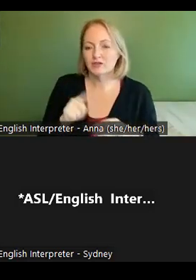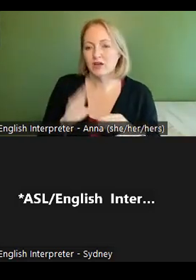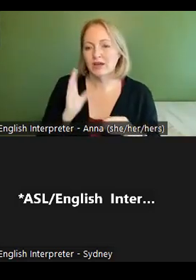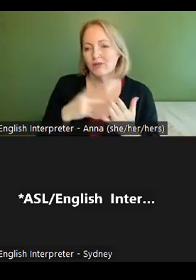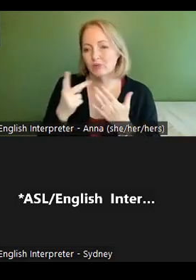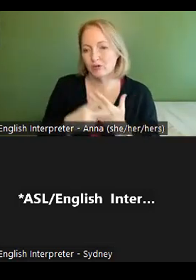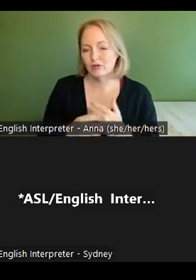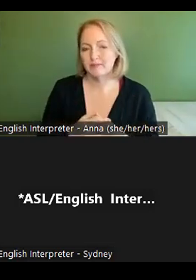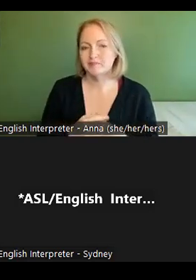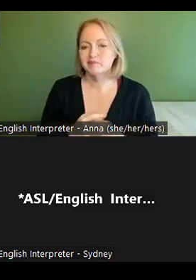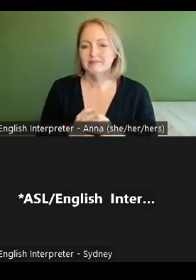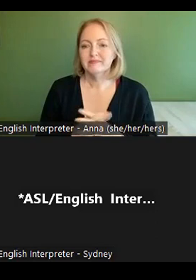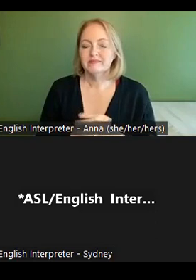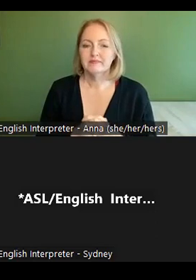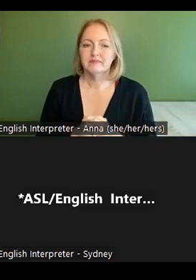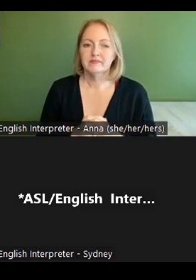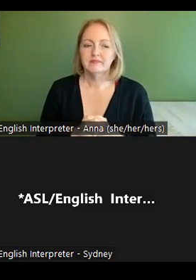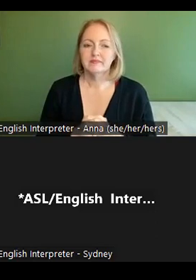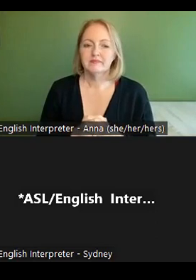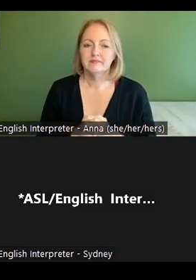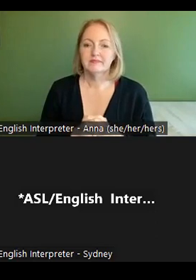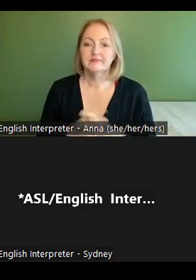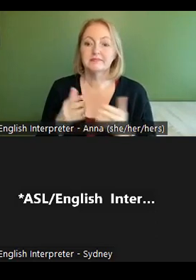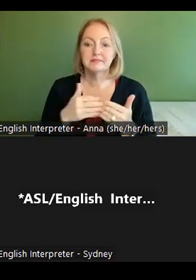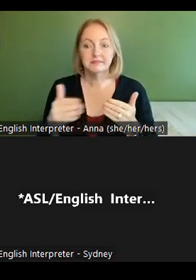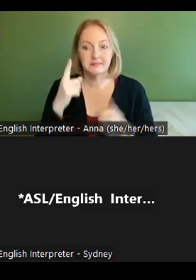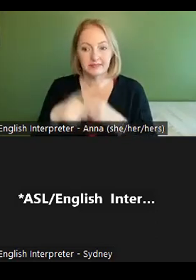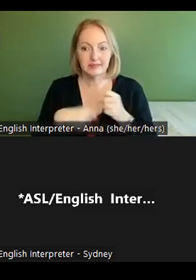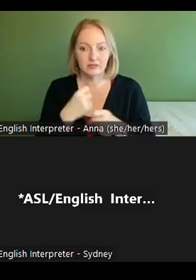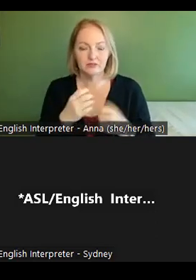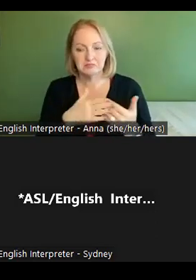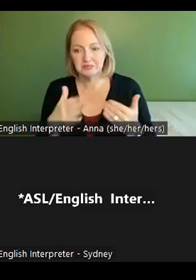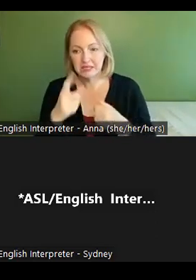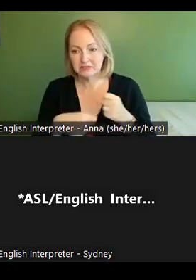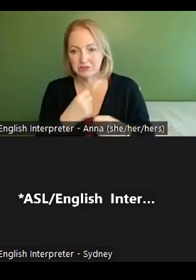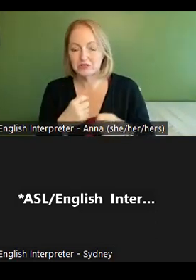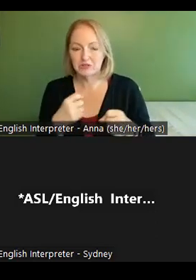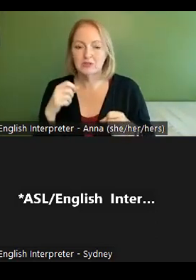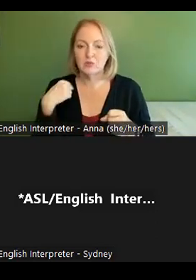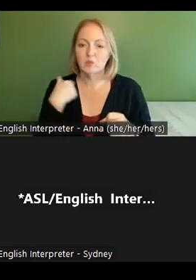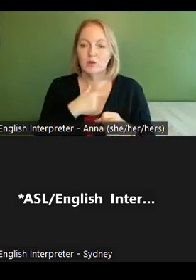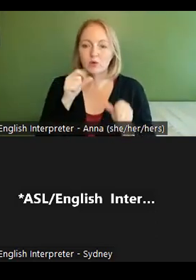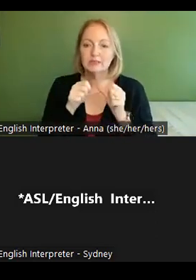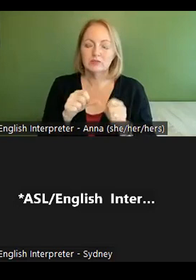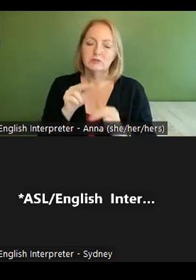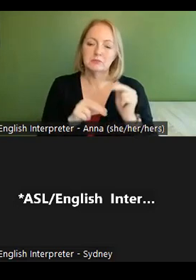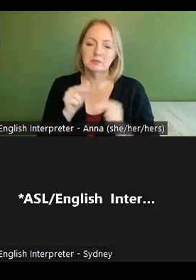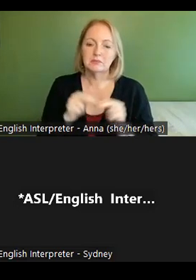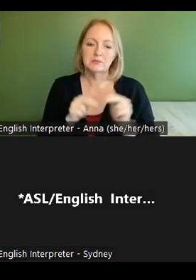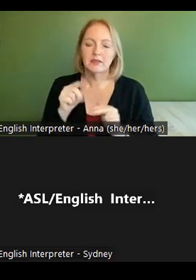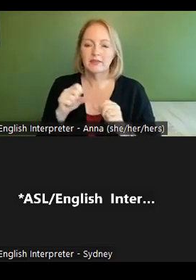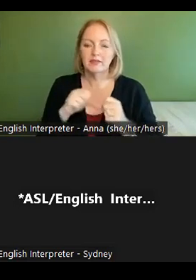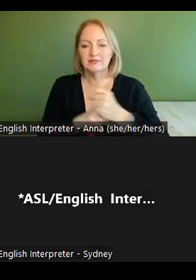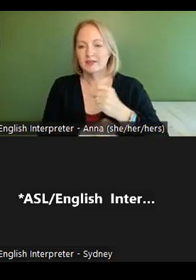program. Over the coming year, CDSS CACFPB will continue to build upon this foundation